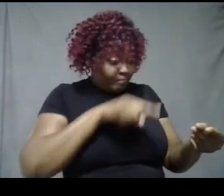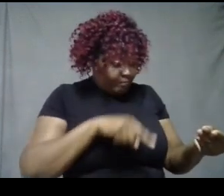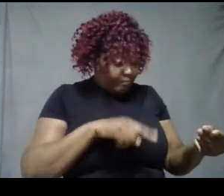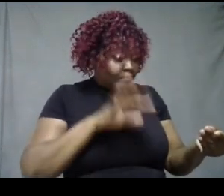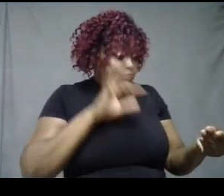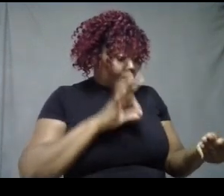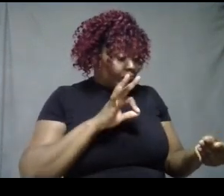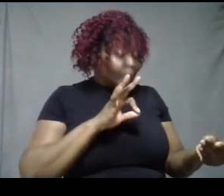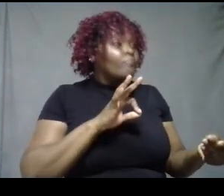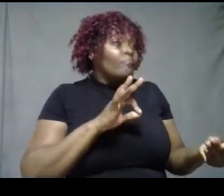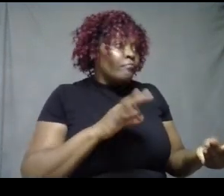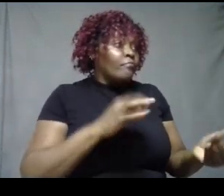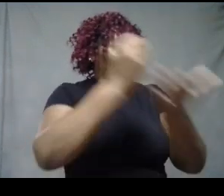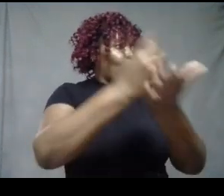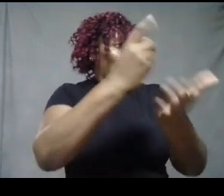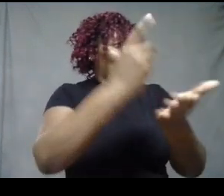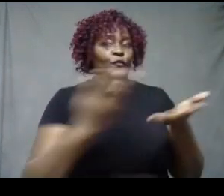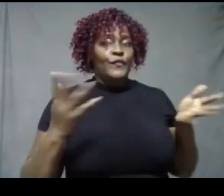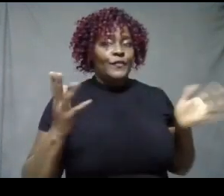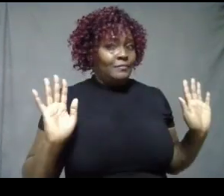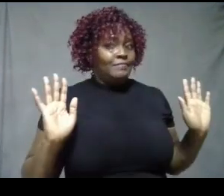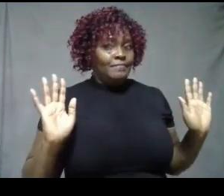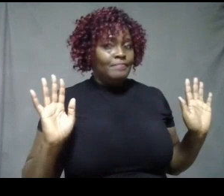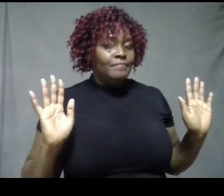to qualify the candidate, there is